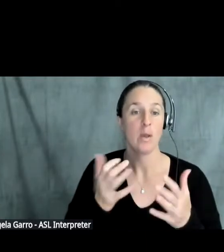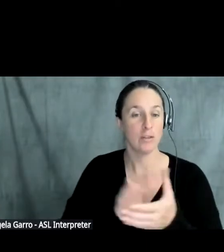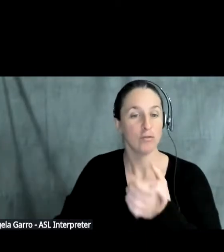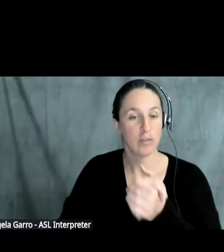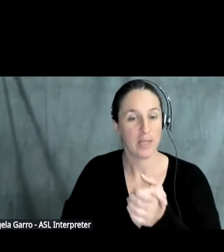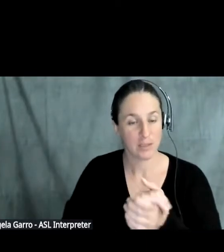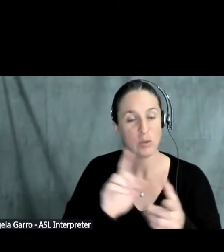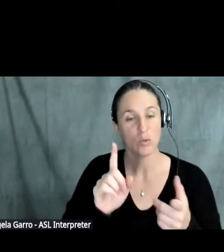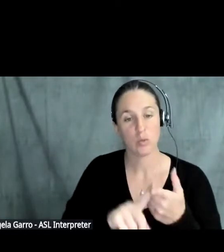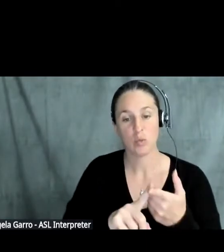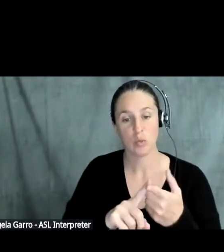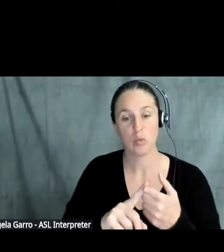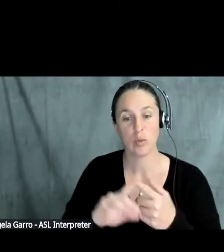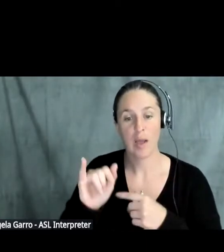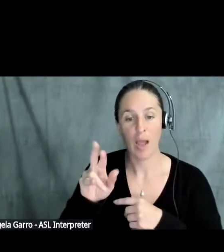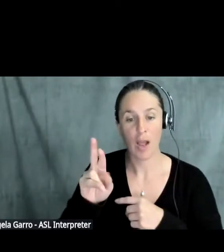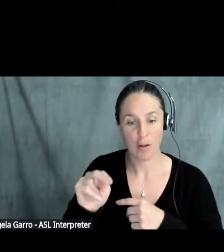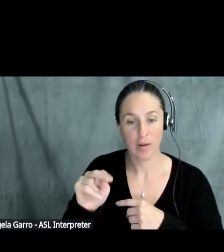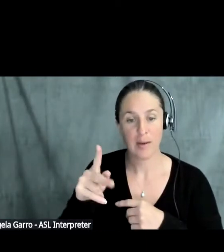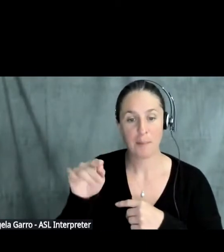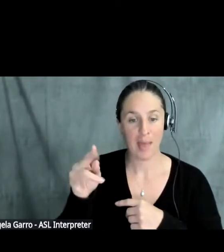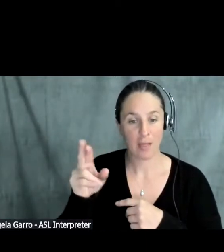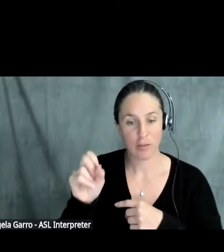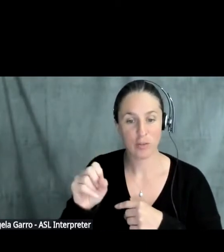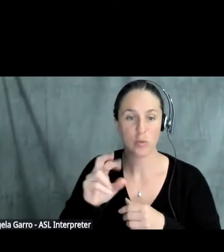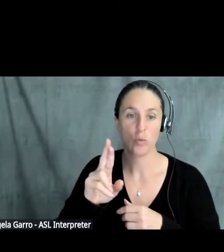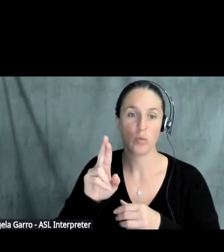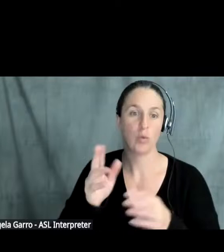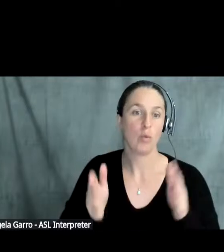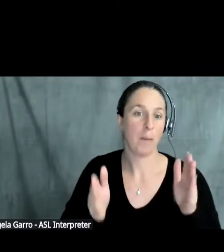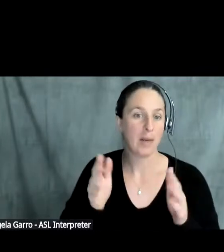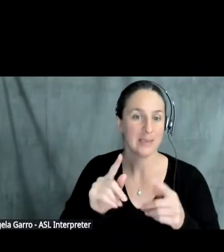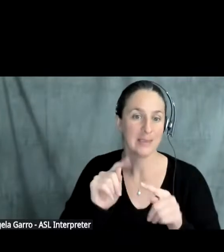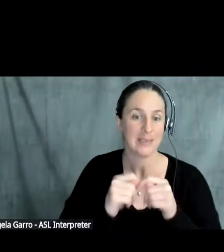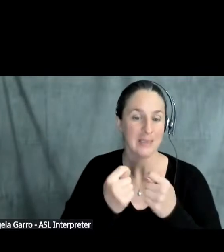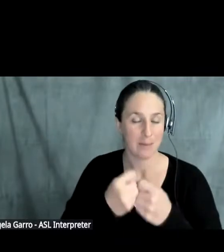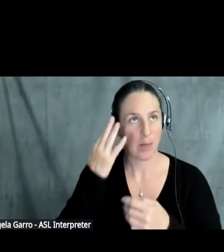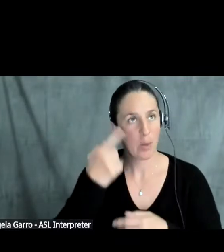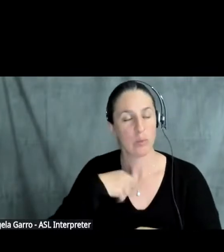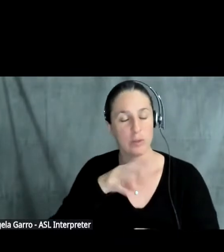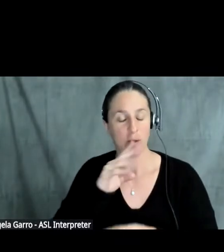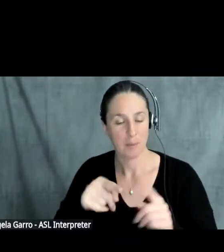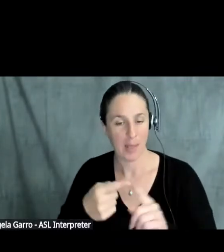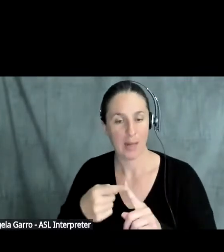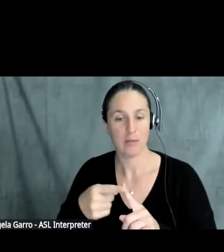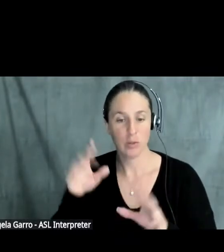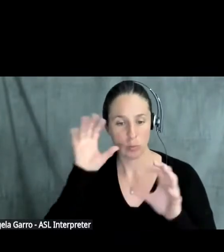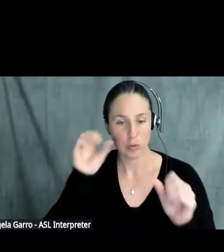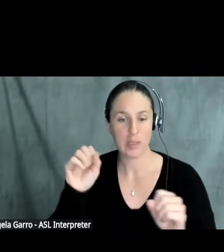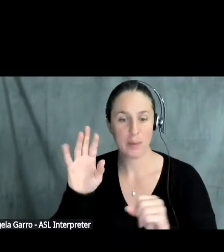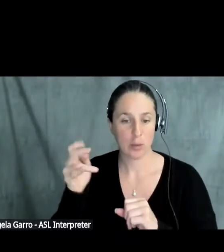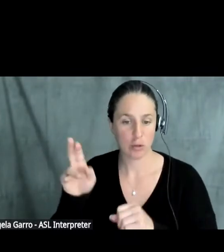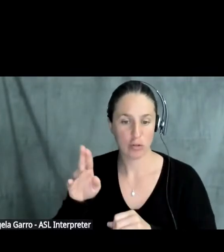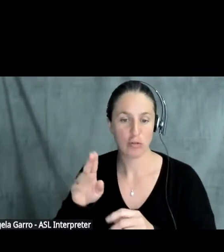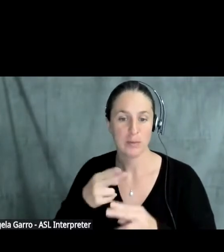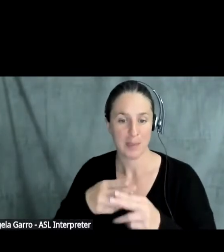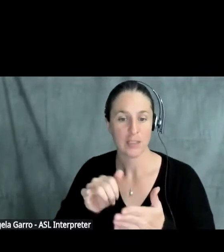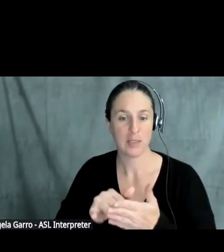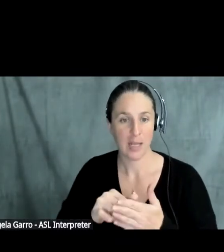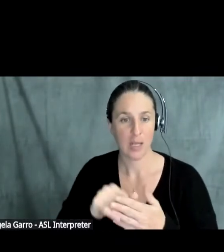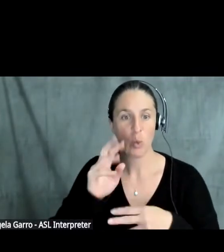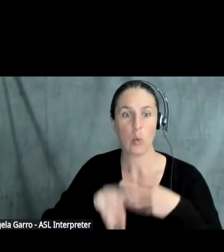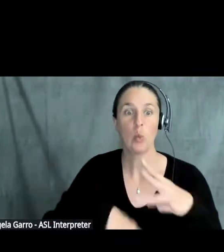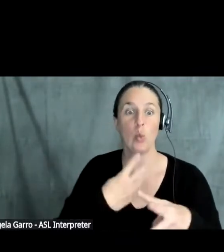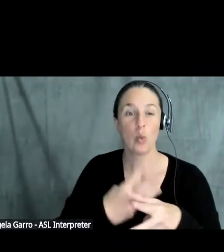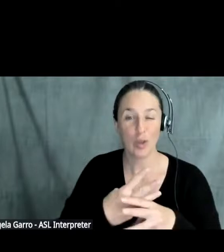congratulations to the Iron Panthers robotics team. I know we've talked about that. Superintendent Booker mentioned that. World champions. That's